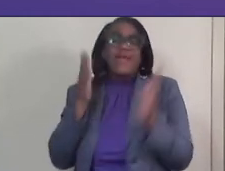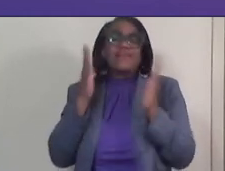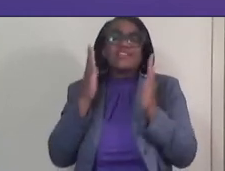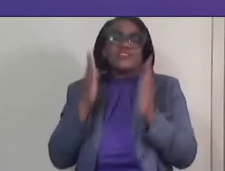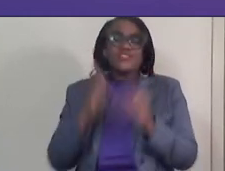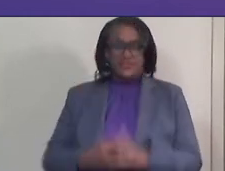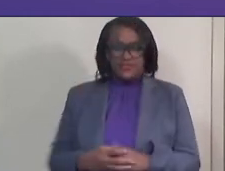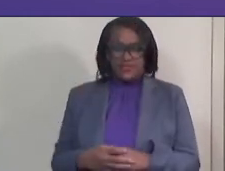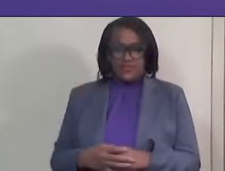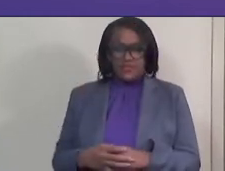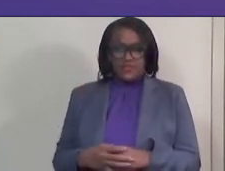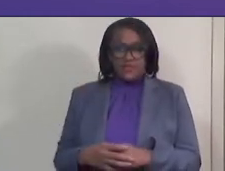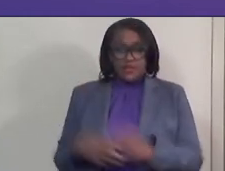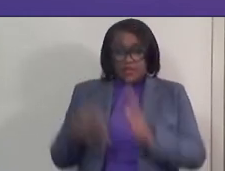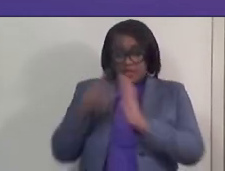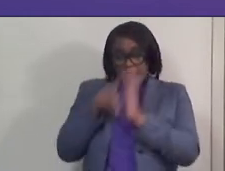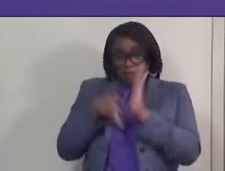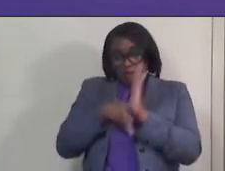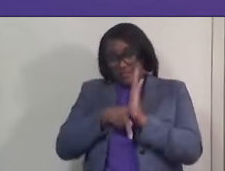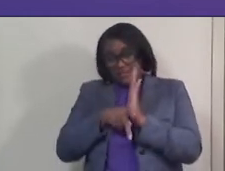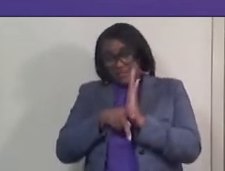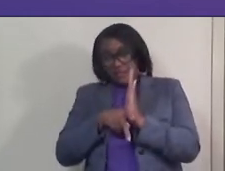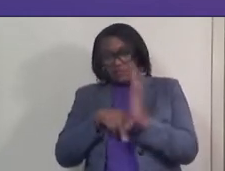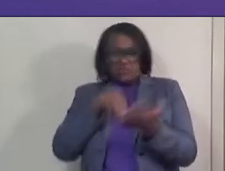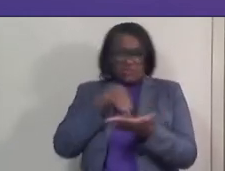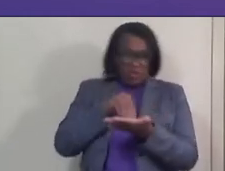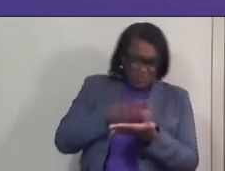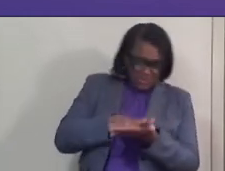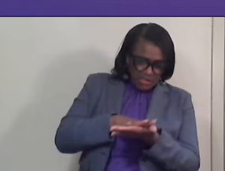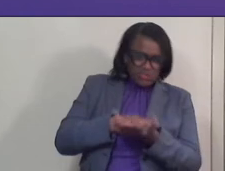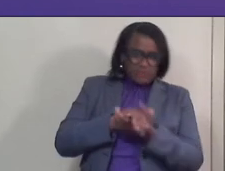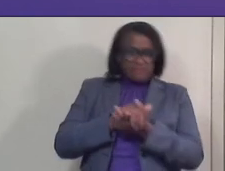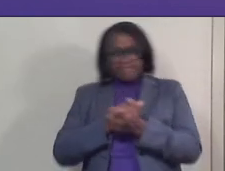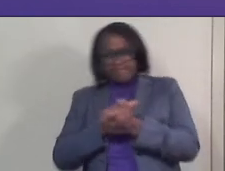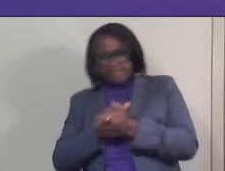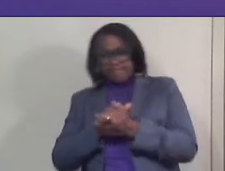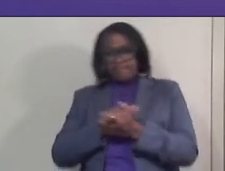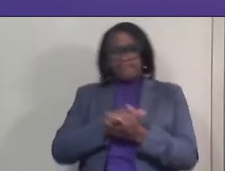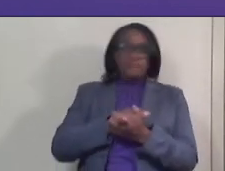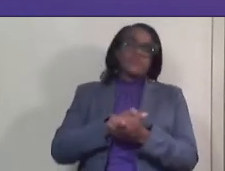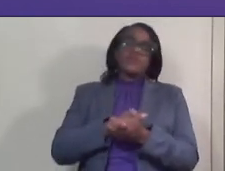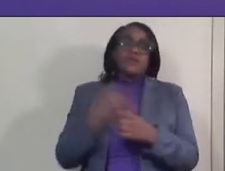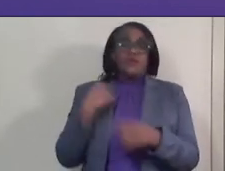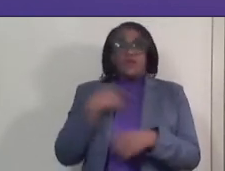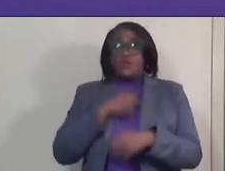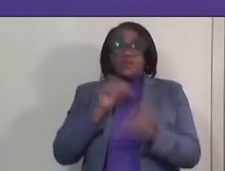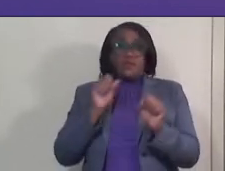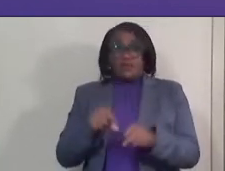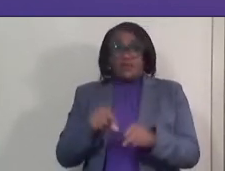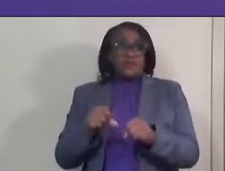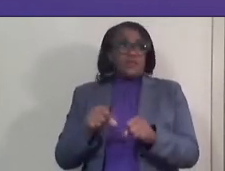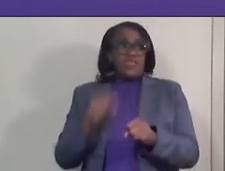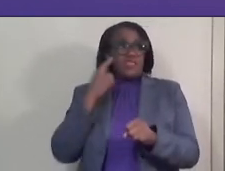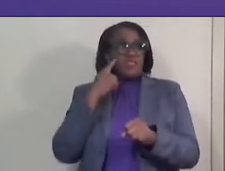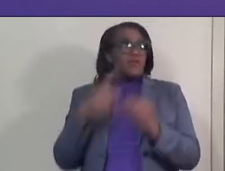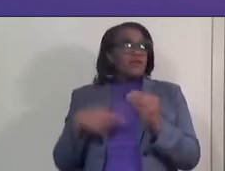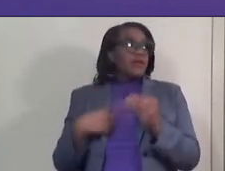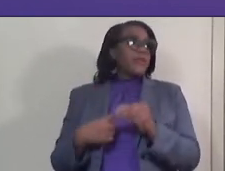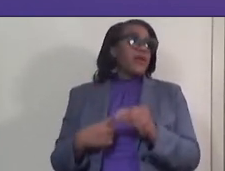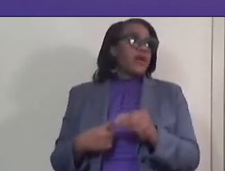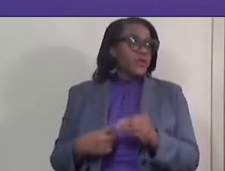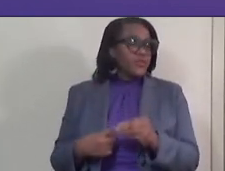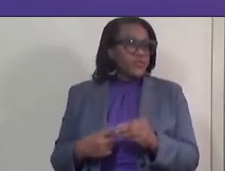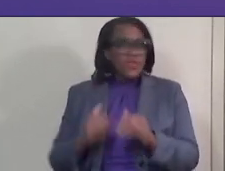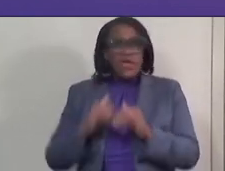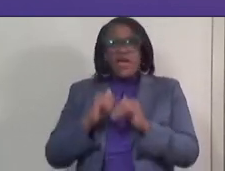of policy in documenting, we could look at things like even how houses